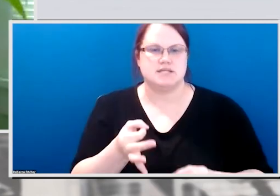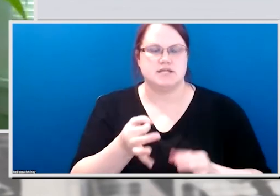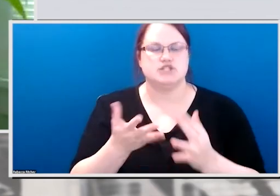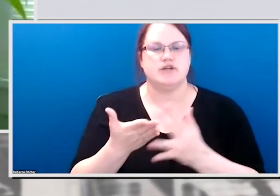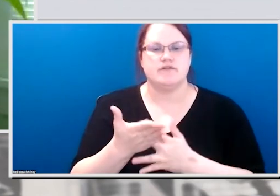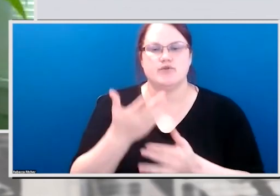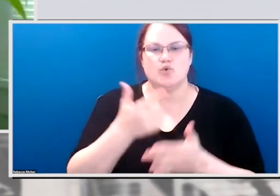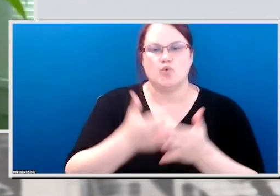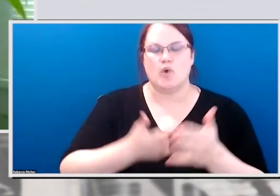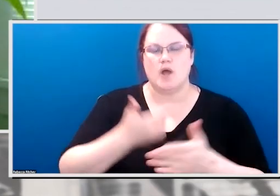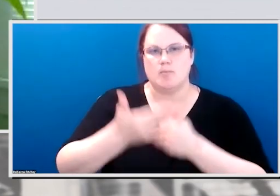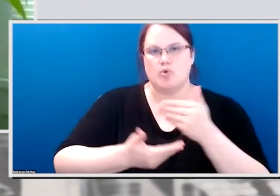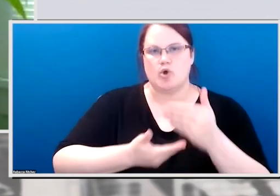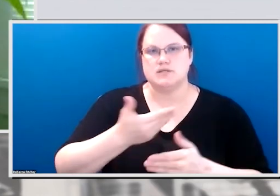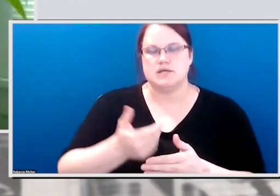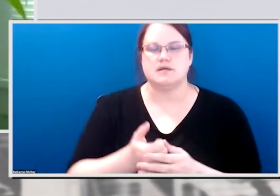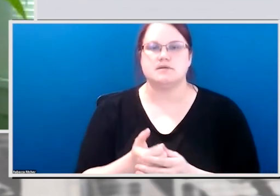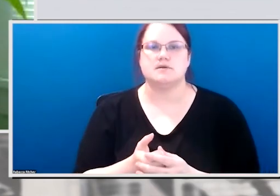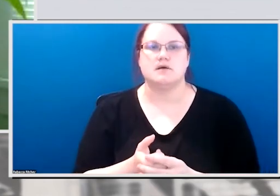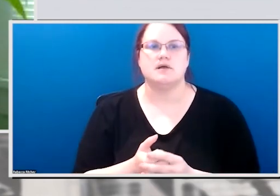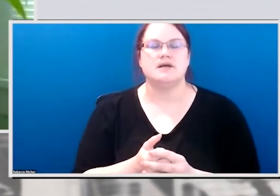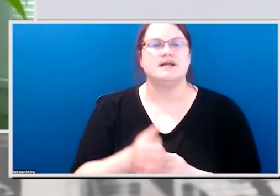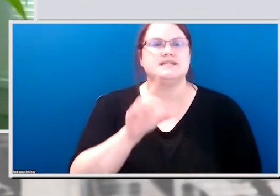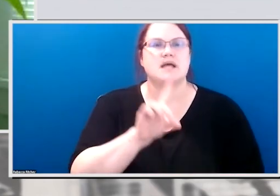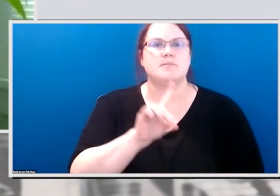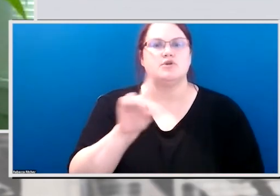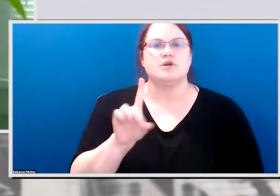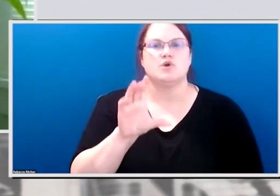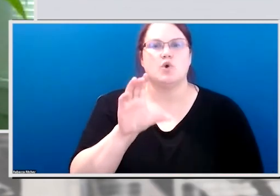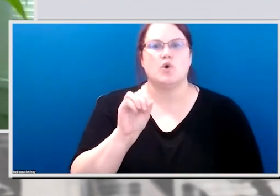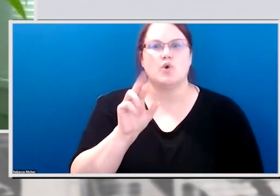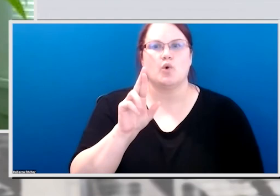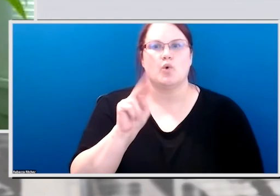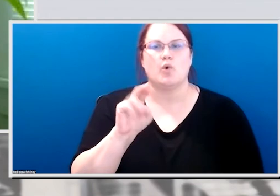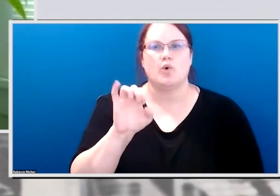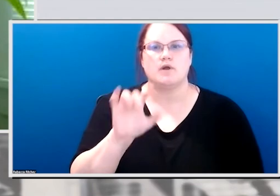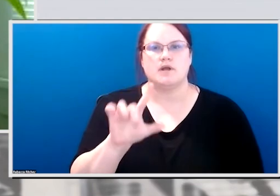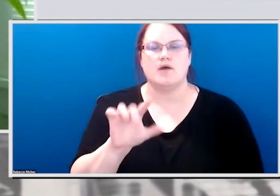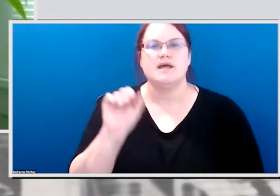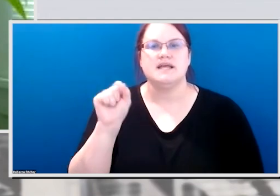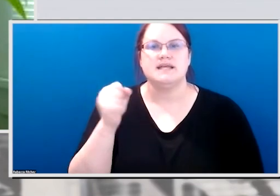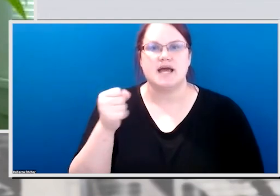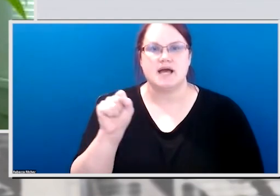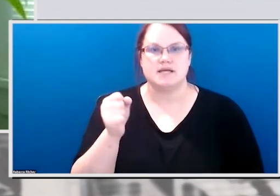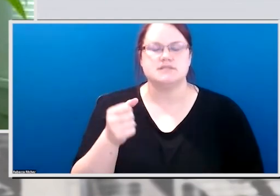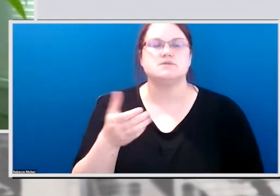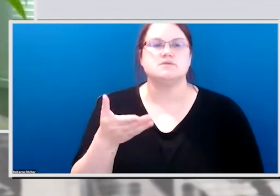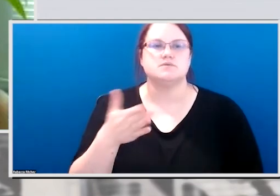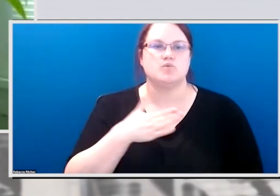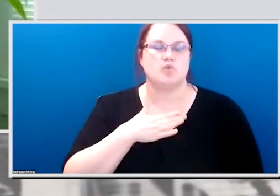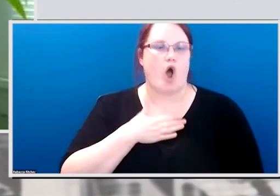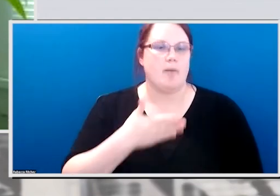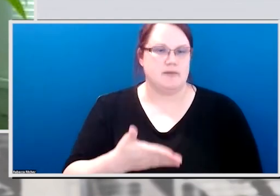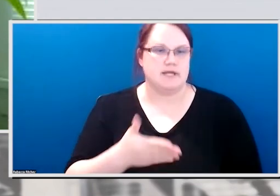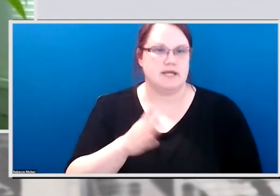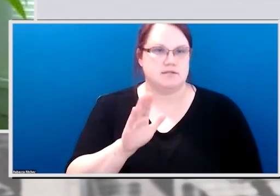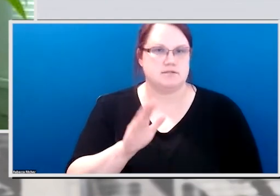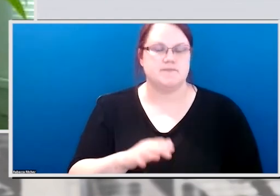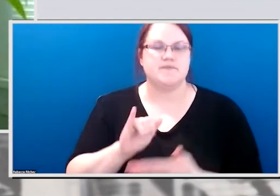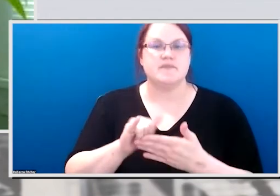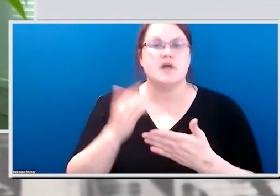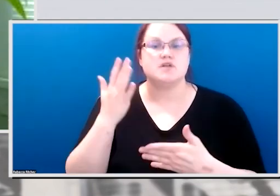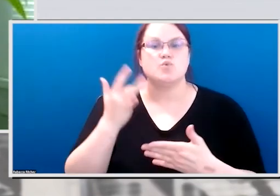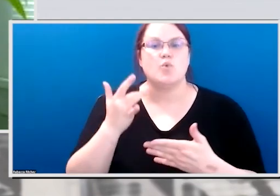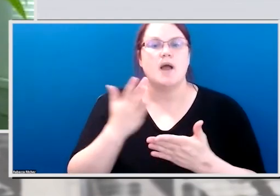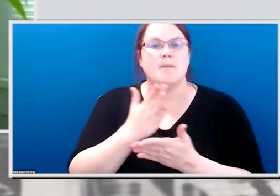what process? So Deputy Director Cornell gave a great response. The answer is yes, it does obligate us. So that's part of why in the capital